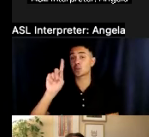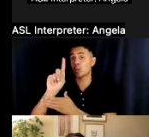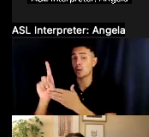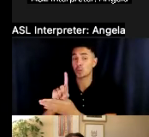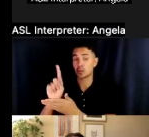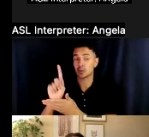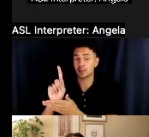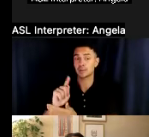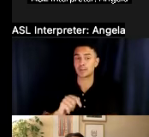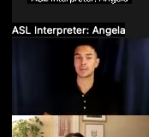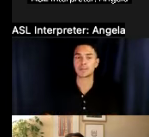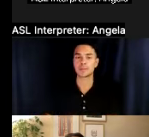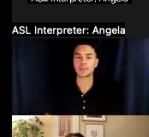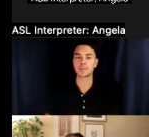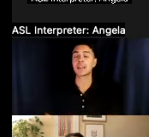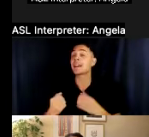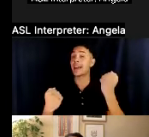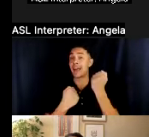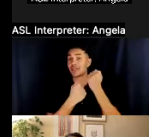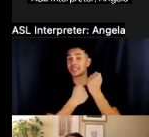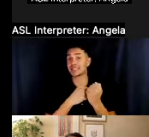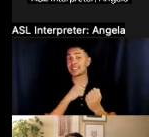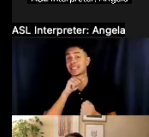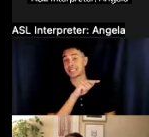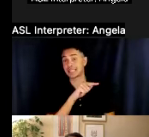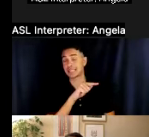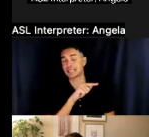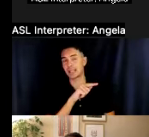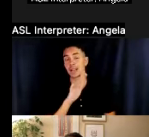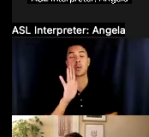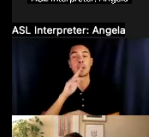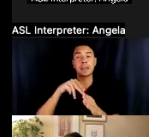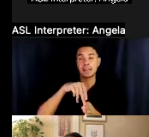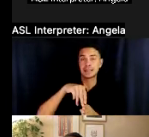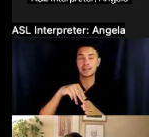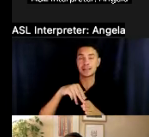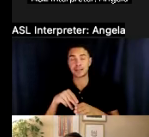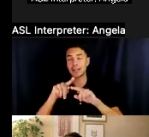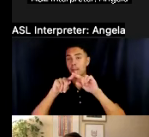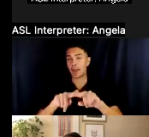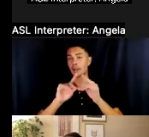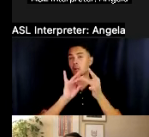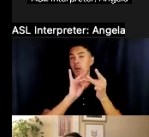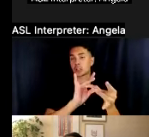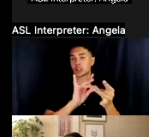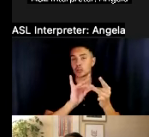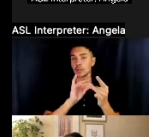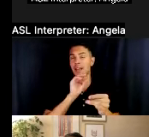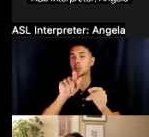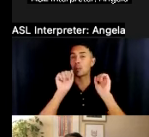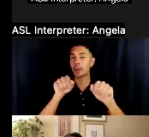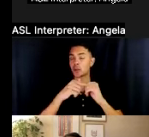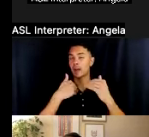And advocacy in this situation, I think, really hinges on that relationship and your ability to have the